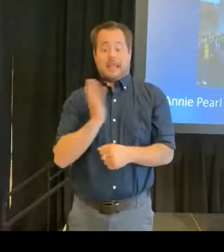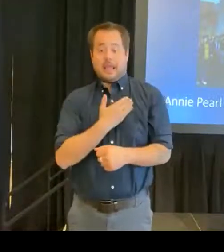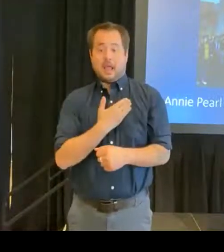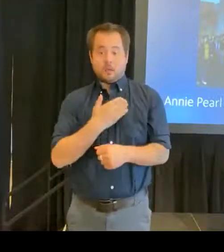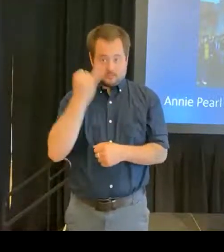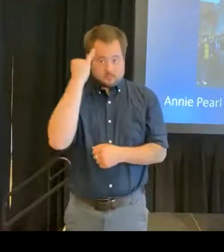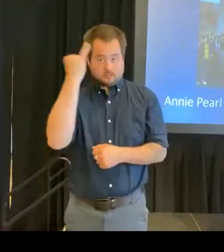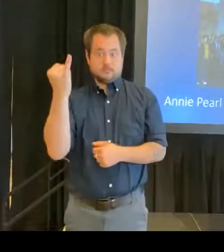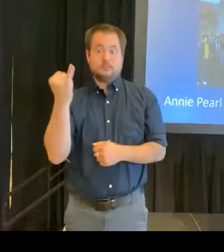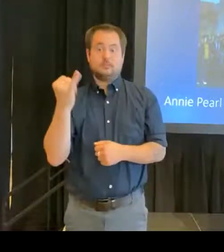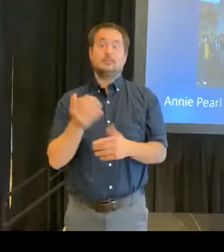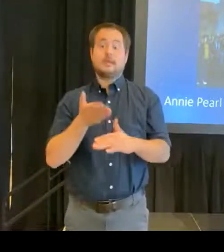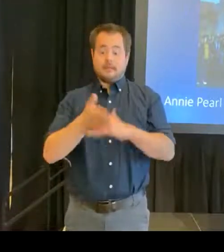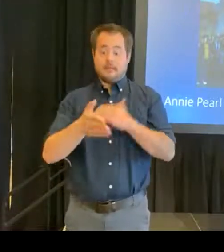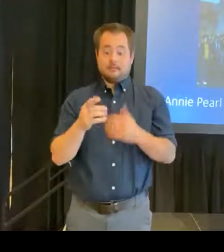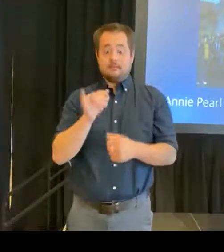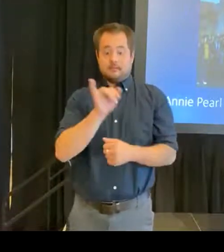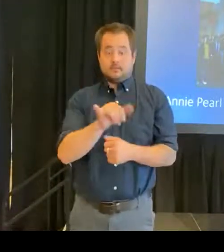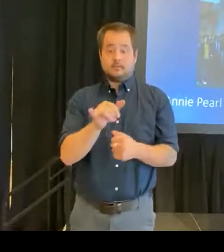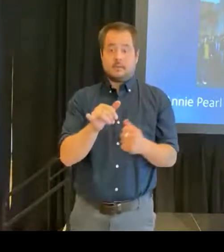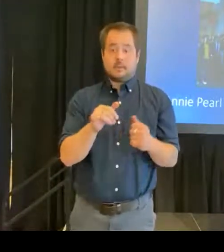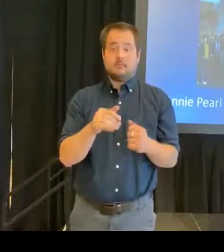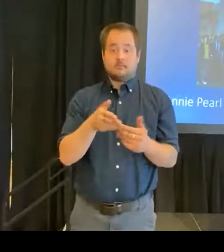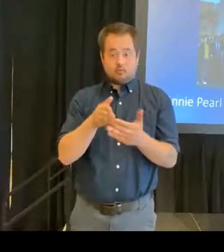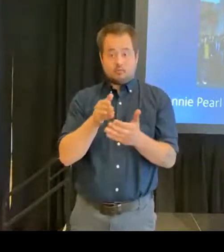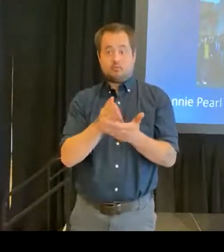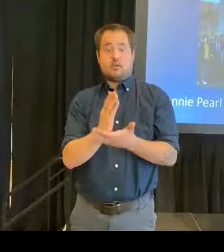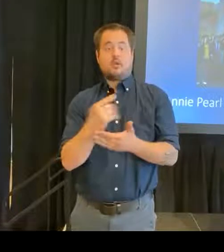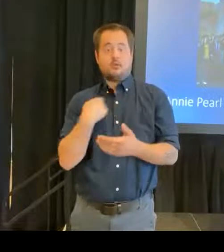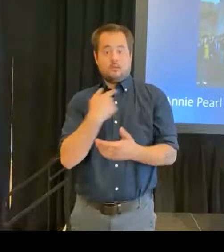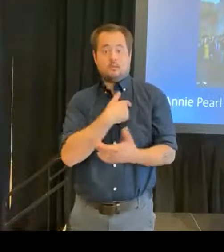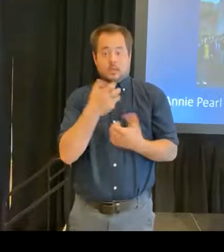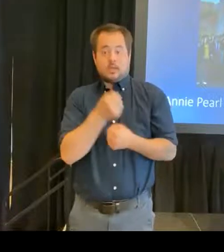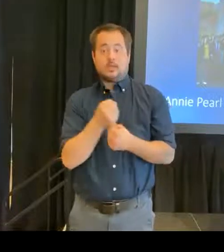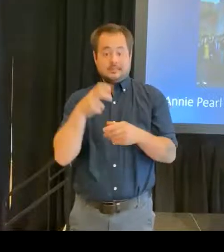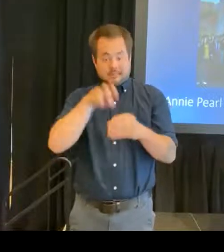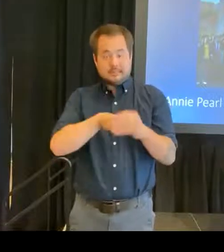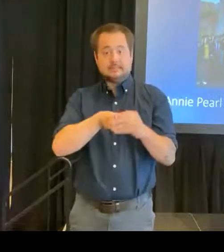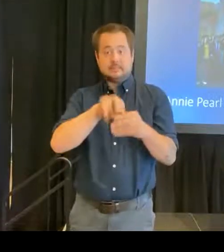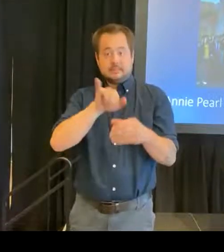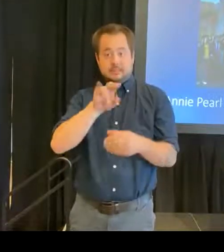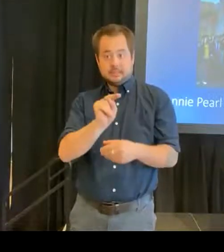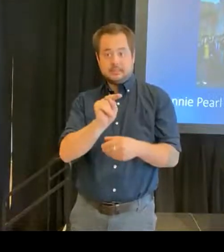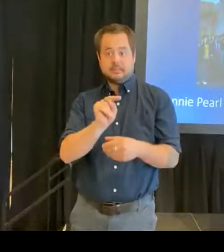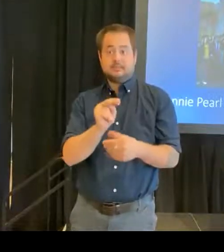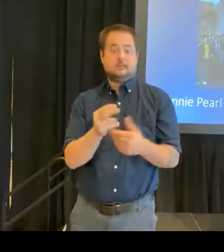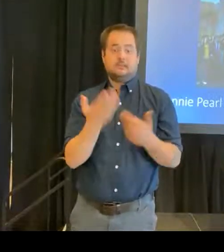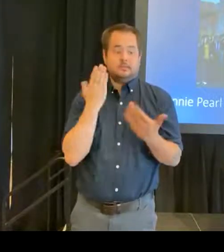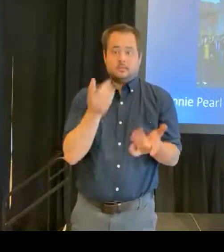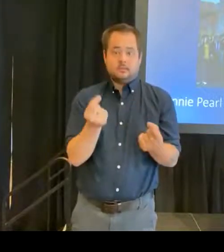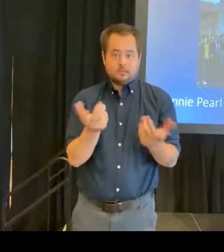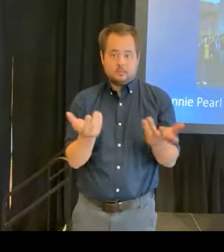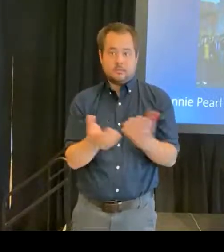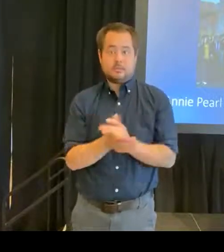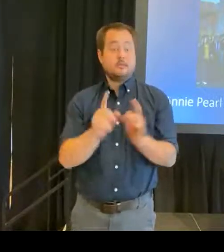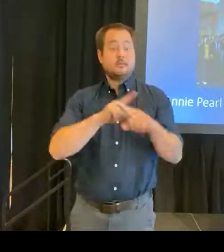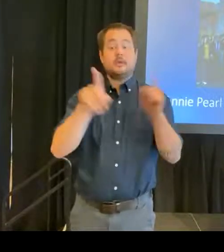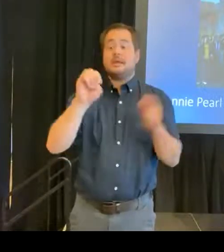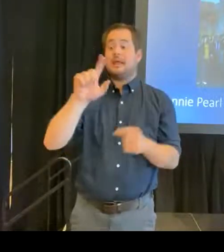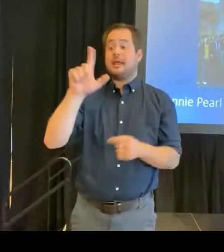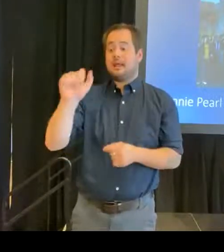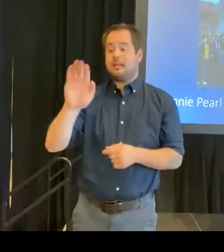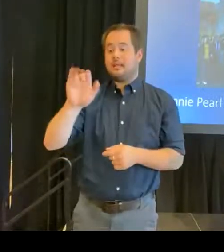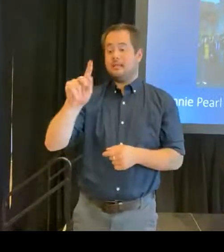to sit in and come from the back of the bus, then what did we do? But see, Ella Baker already